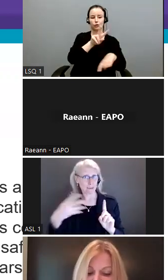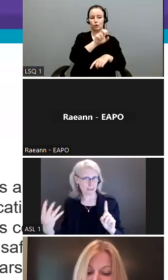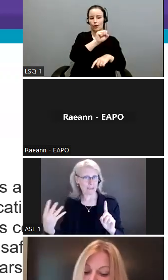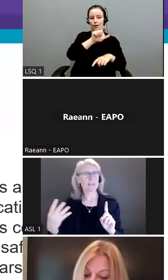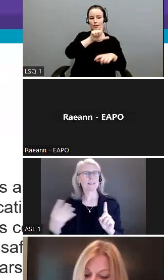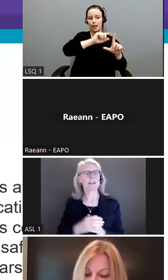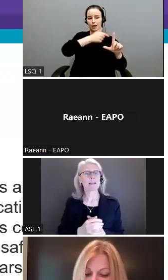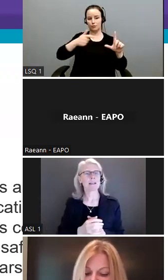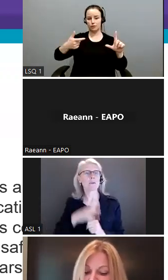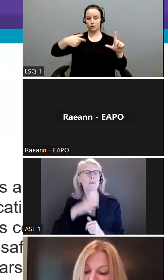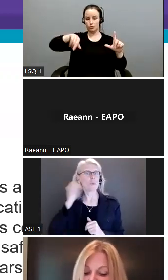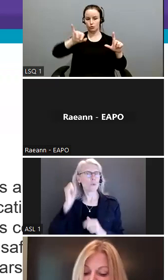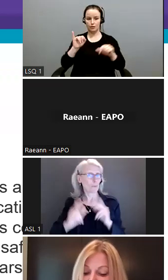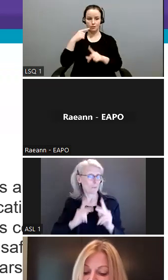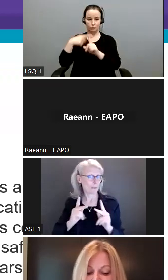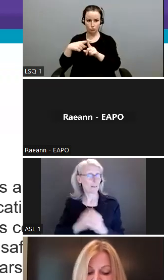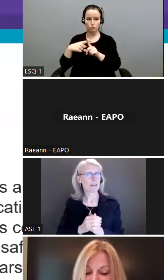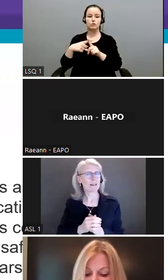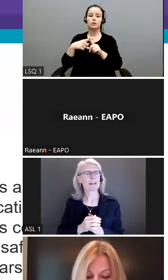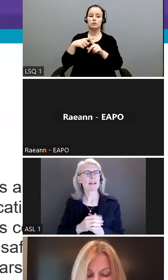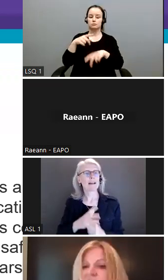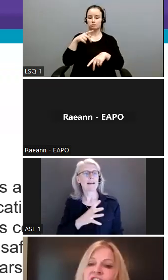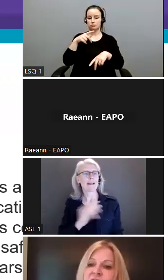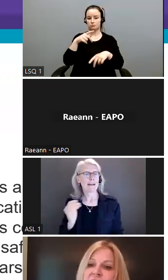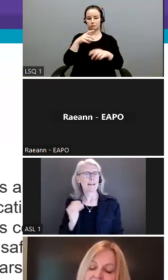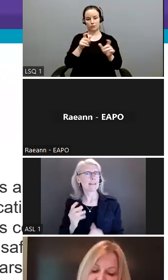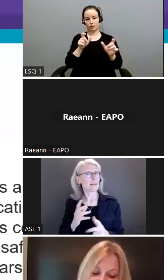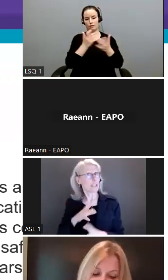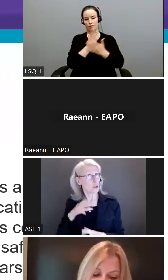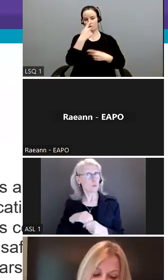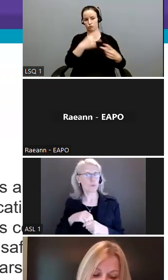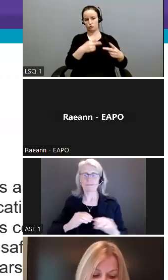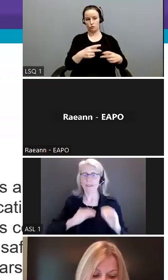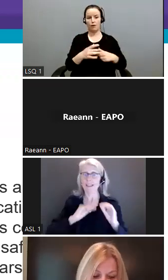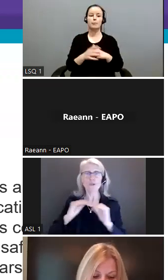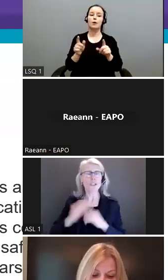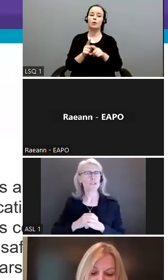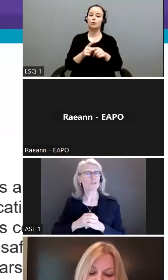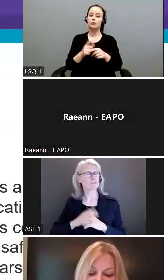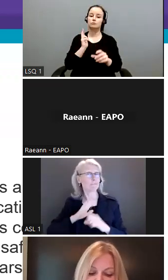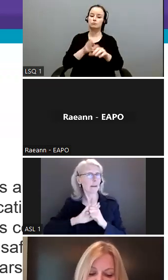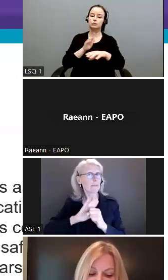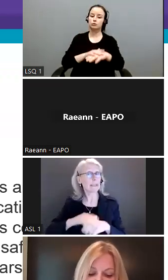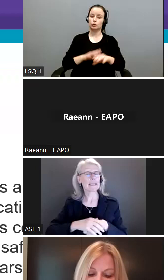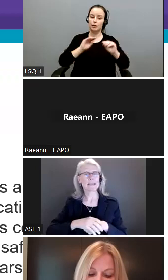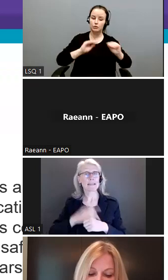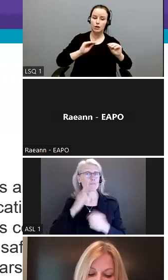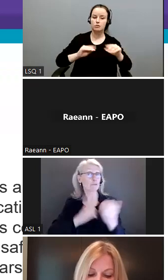LGBTQI older persons. It engages in education and advocates for the rights of